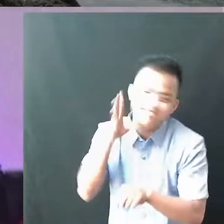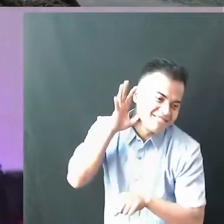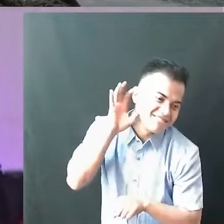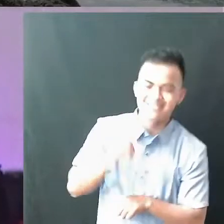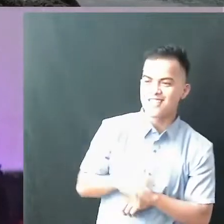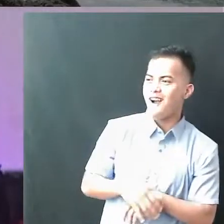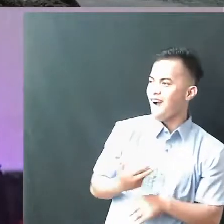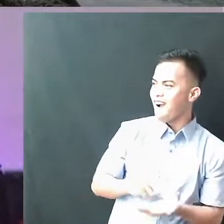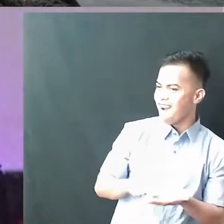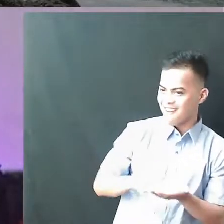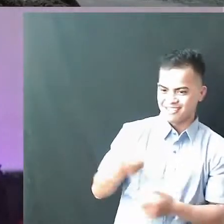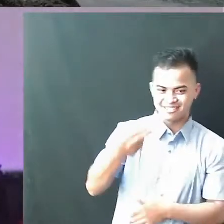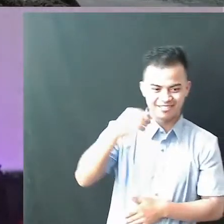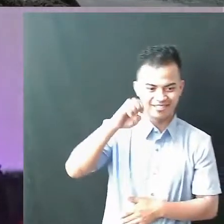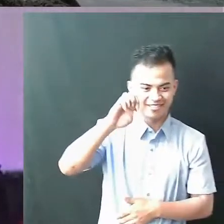Hebrews chapter 4 and verse 14.